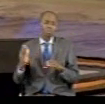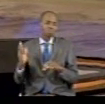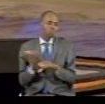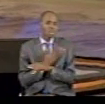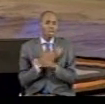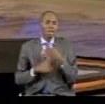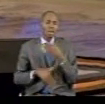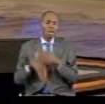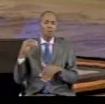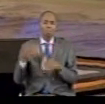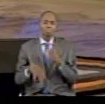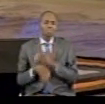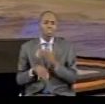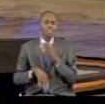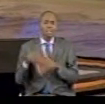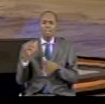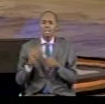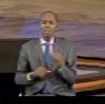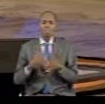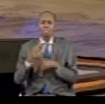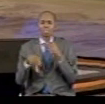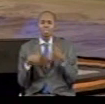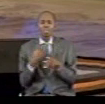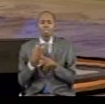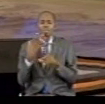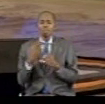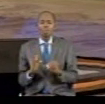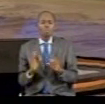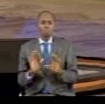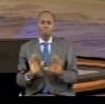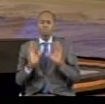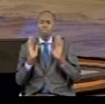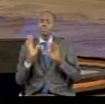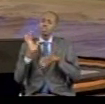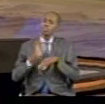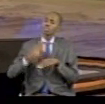fear. Touch him and be fearless.